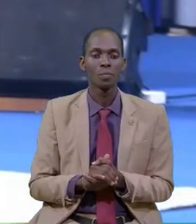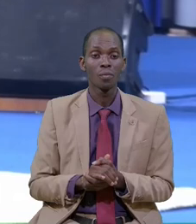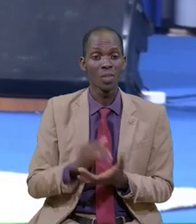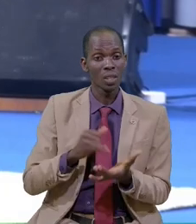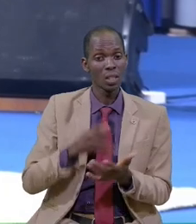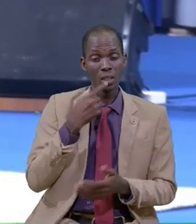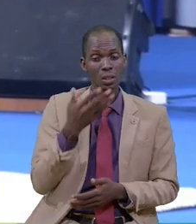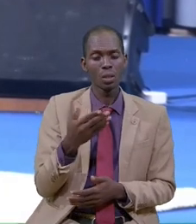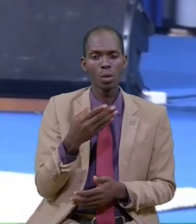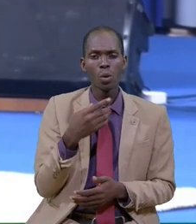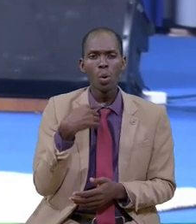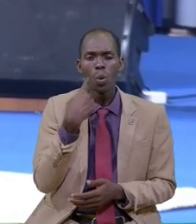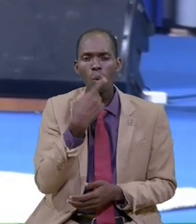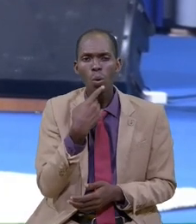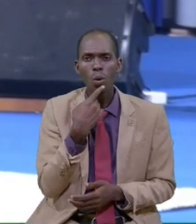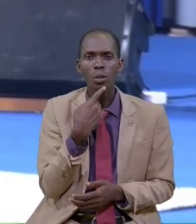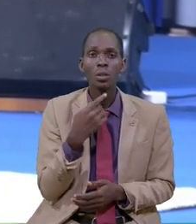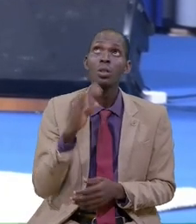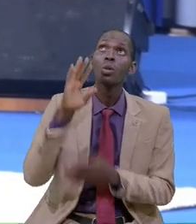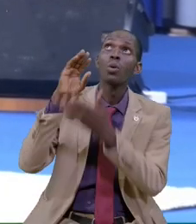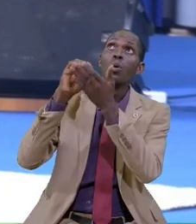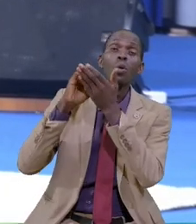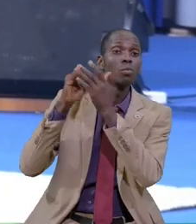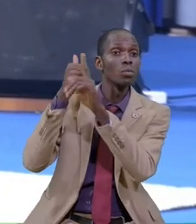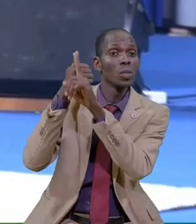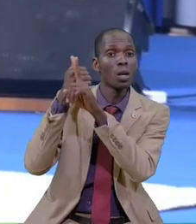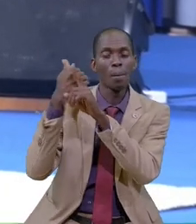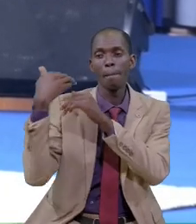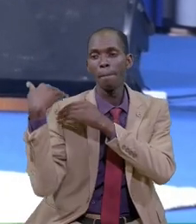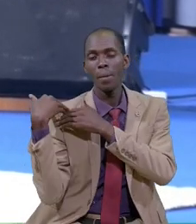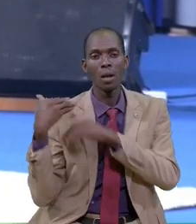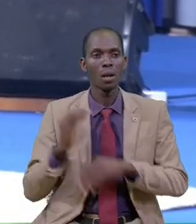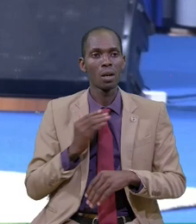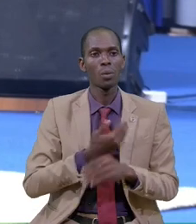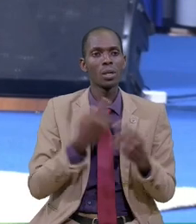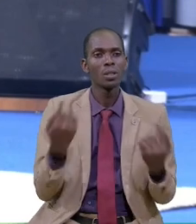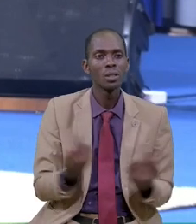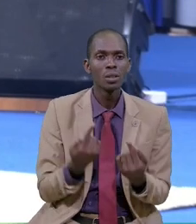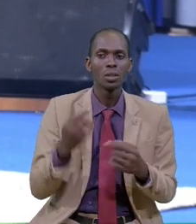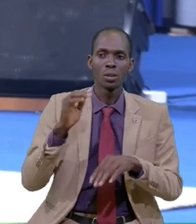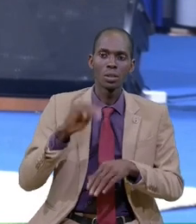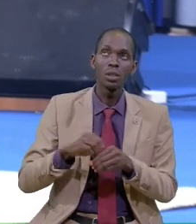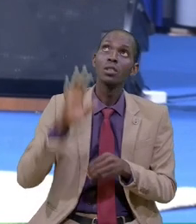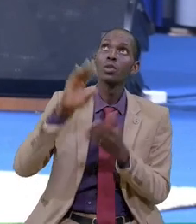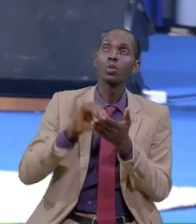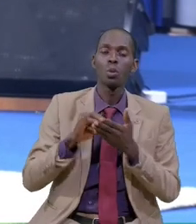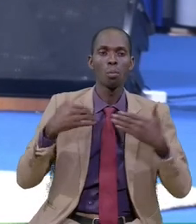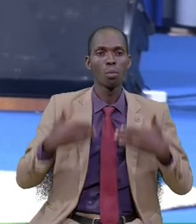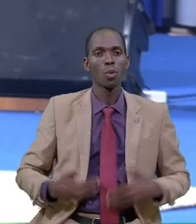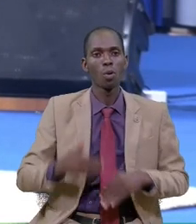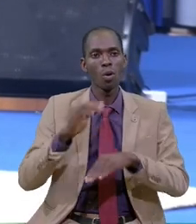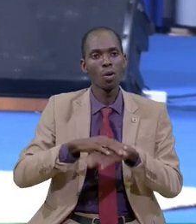says, who his own self bear our sins in his own body on the tree, that